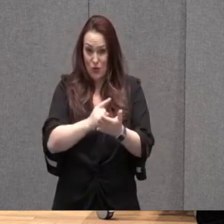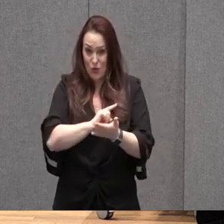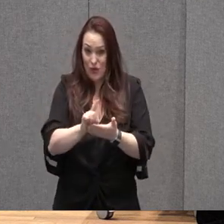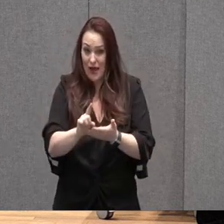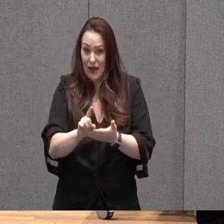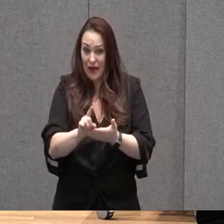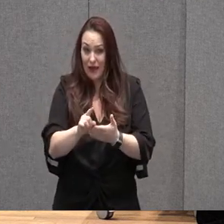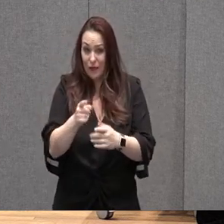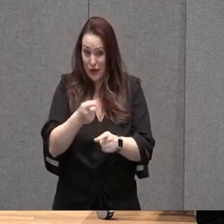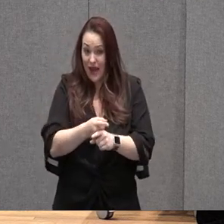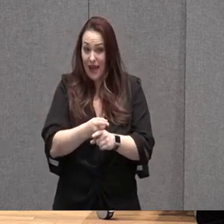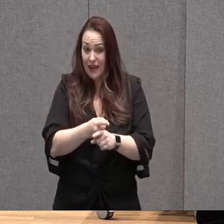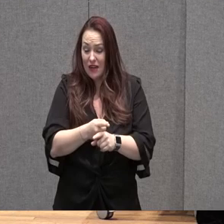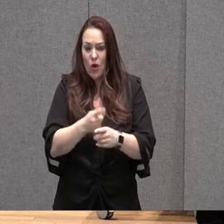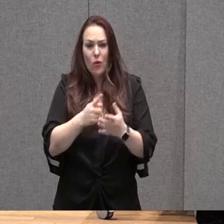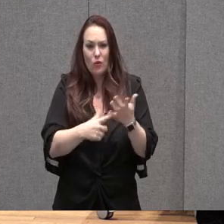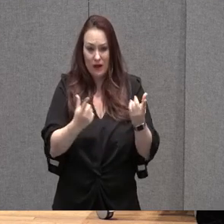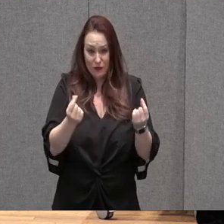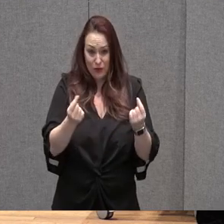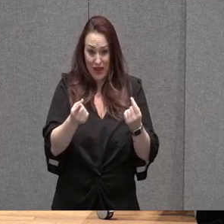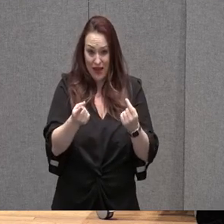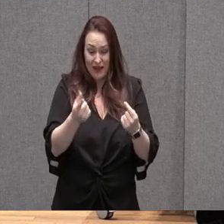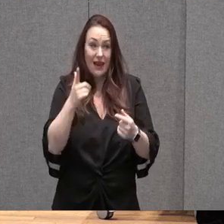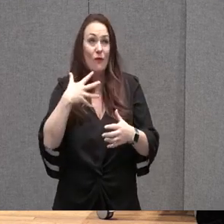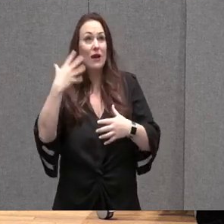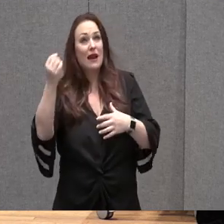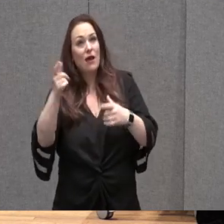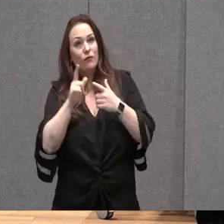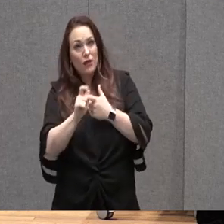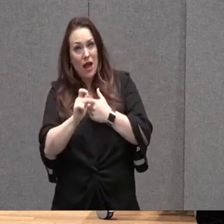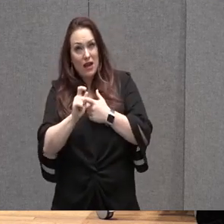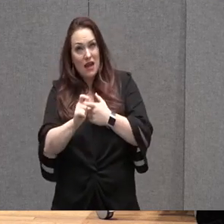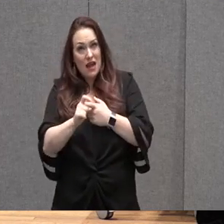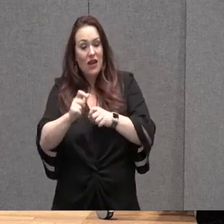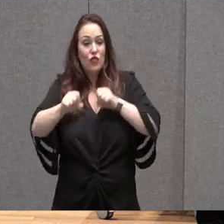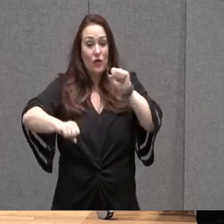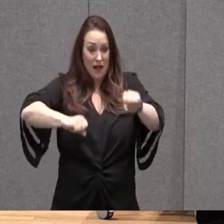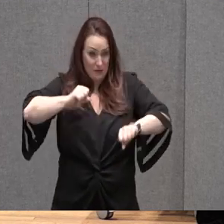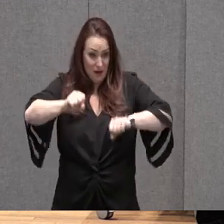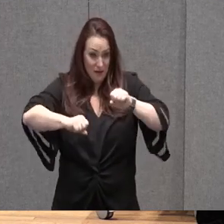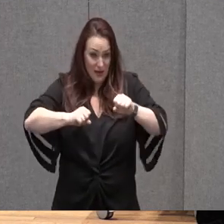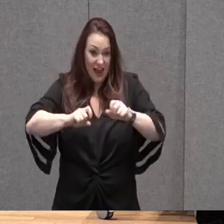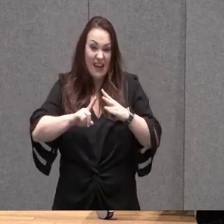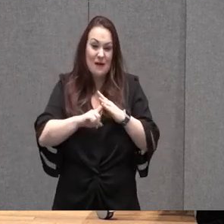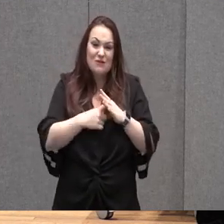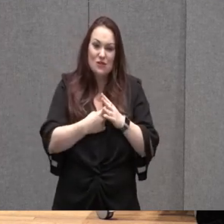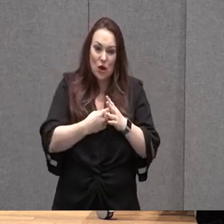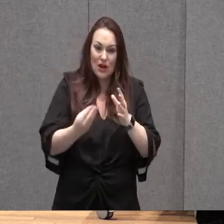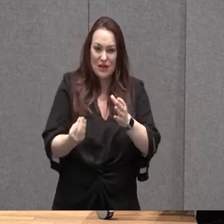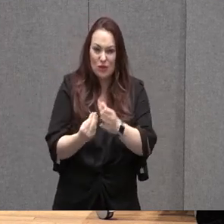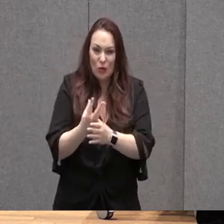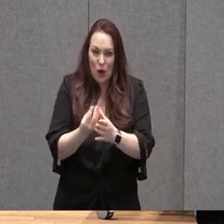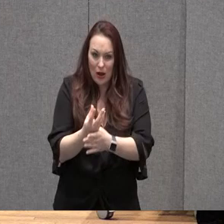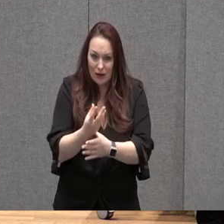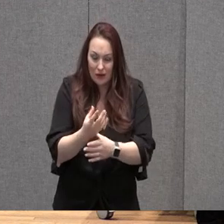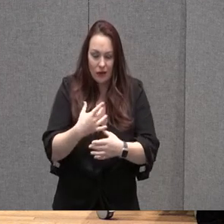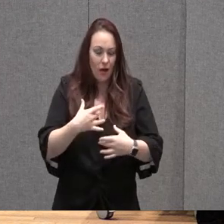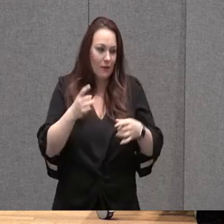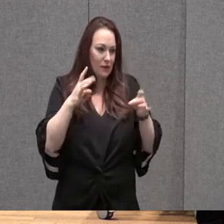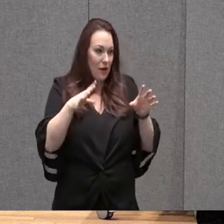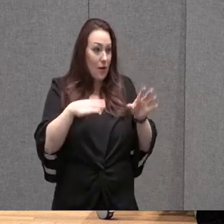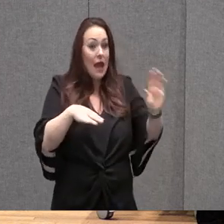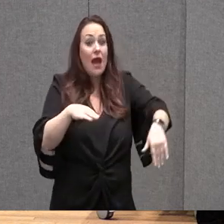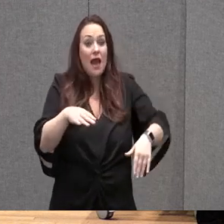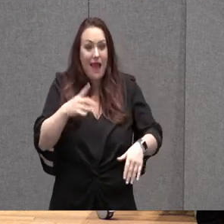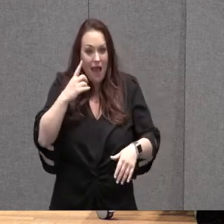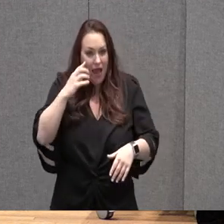What have you been up to? I was out running and riding my bike, and I'm trying my hand at gardening. Oh, I'm terrible at it. I am too.